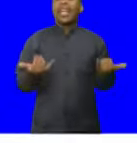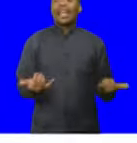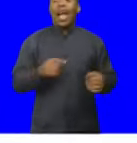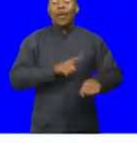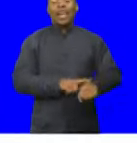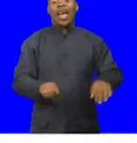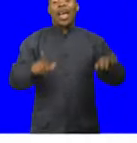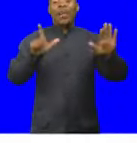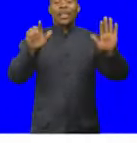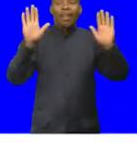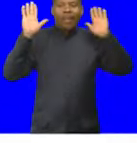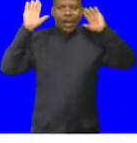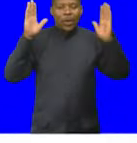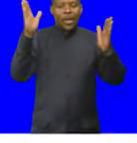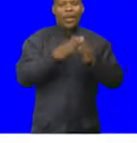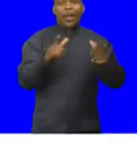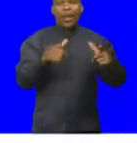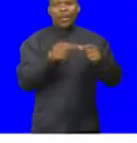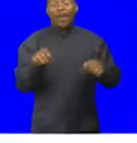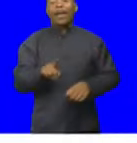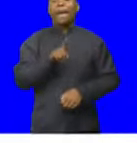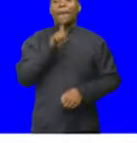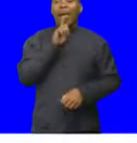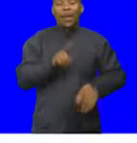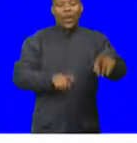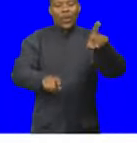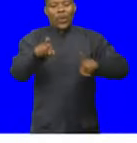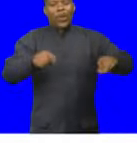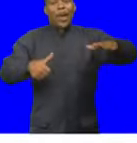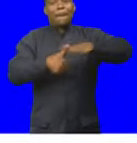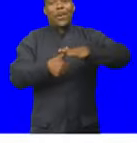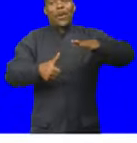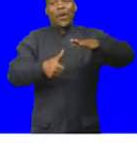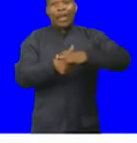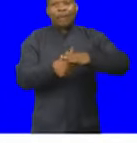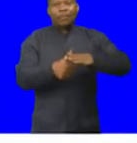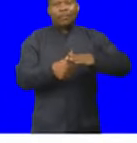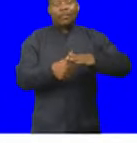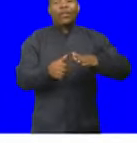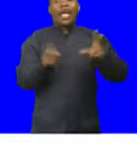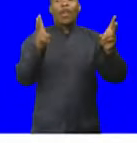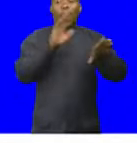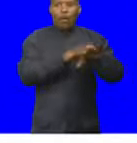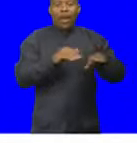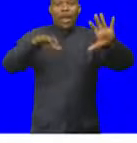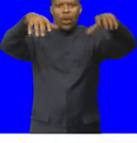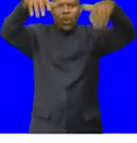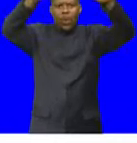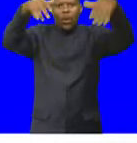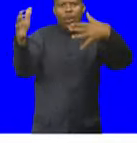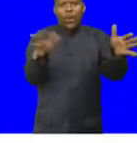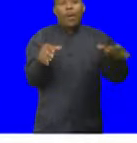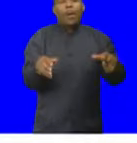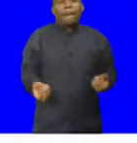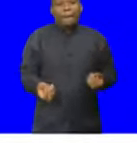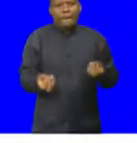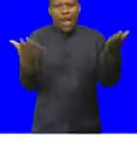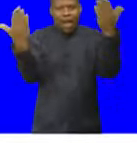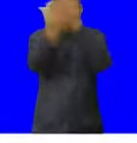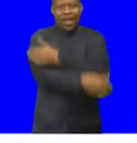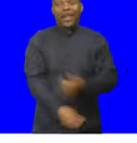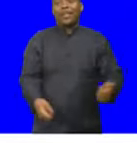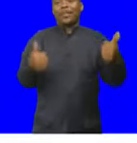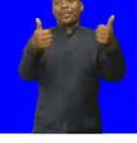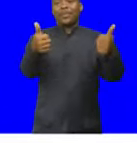Mukeli asitibeke lapho-ke talomohla simakhulu-ke kuthi uhlalisane nathi sisawetfulela tona mbikwesimo selitulu-ke utawulandzela sukubakho